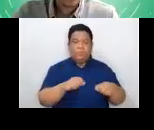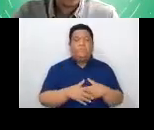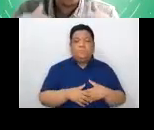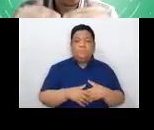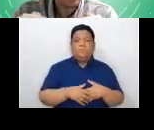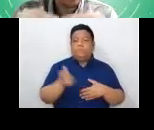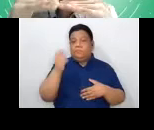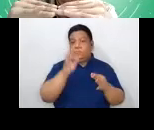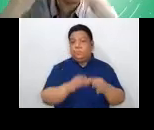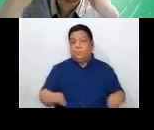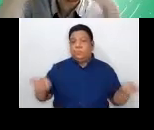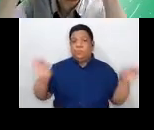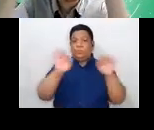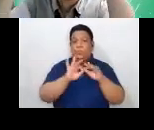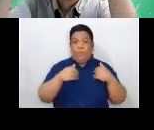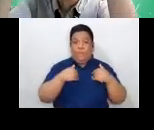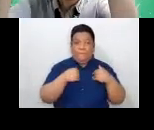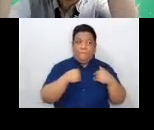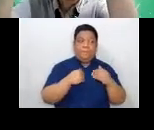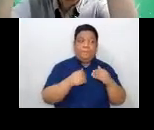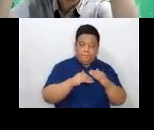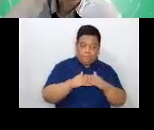as long as you build the model up slowly,